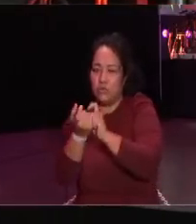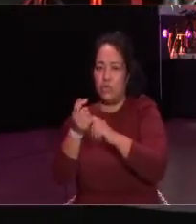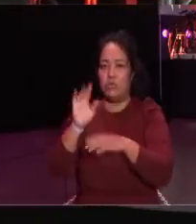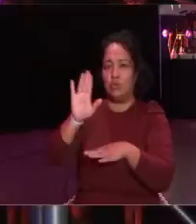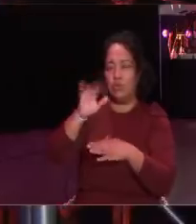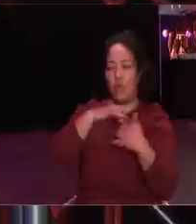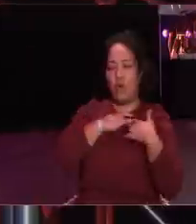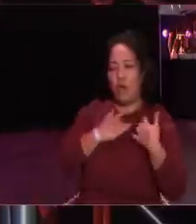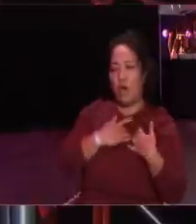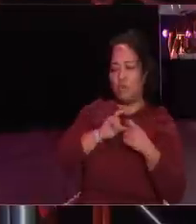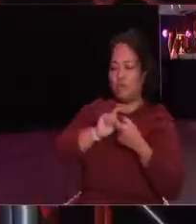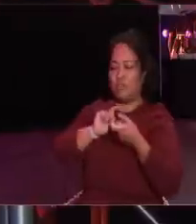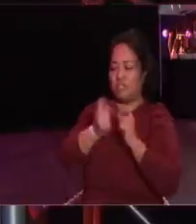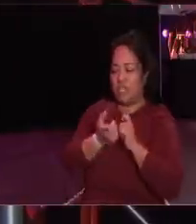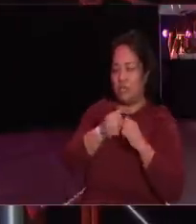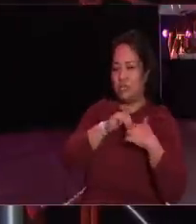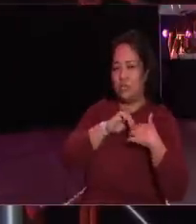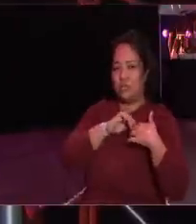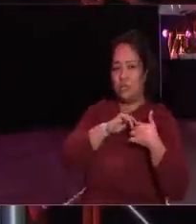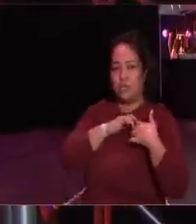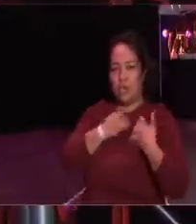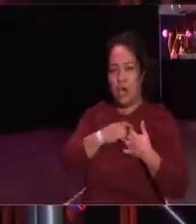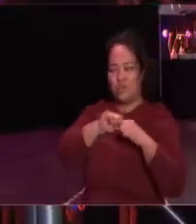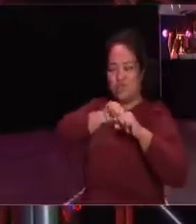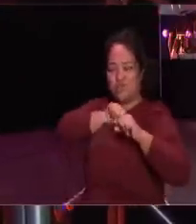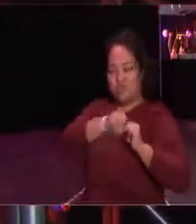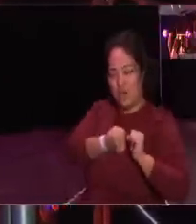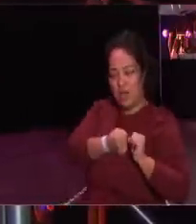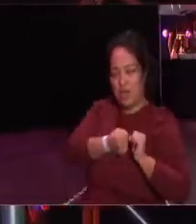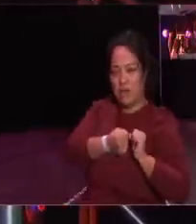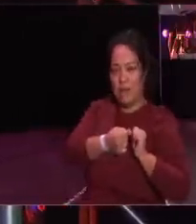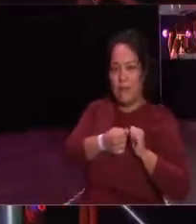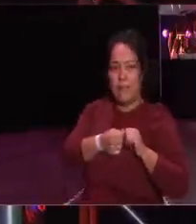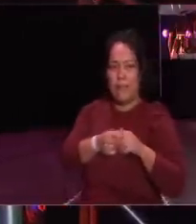cambia. It changes it. It breaks it.